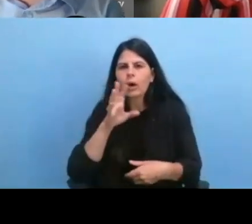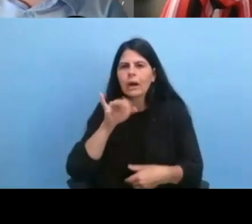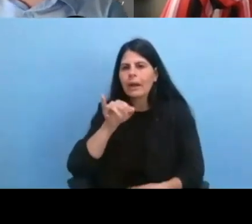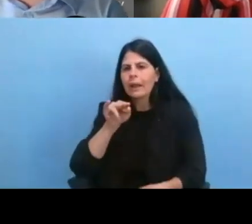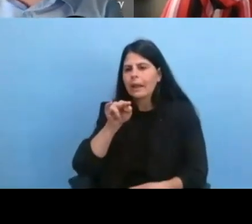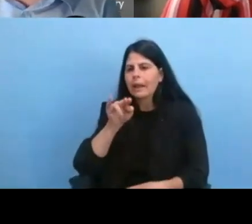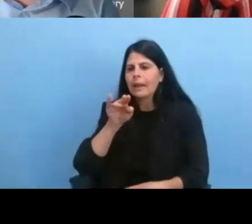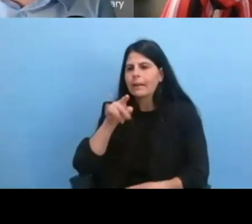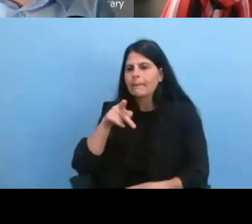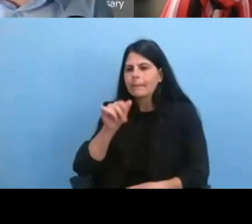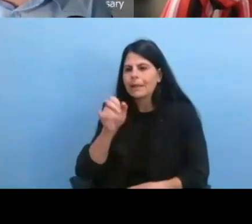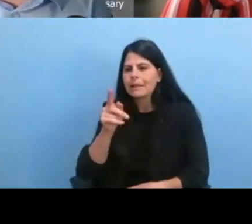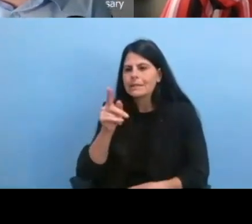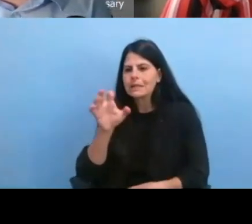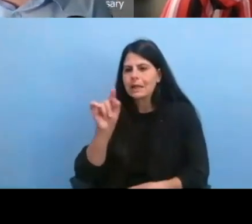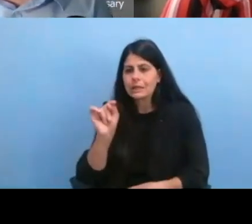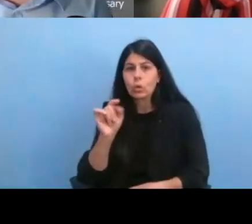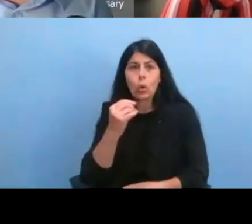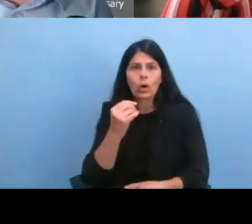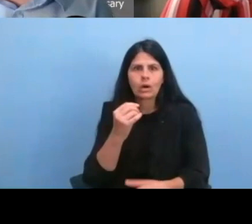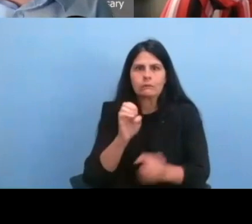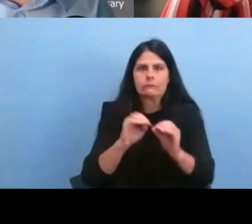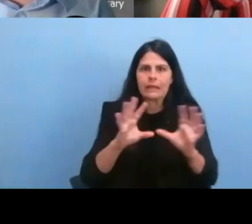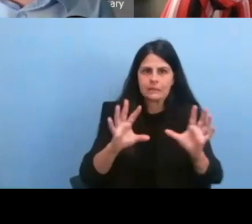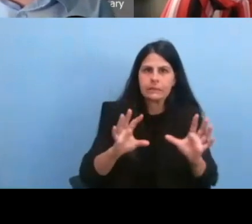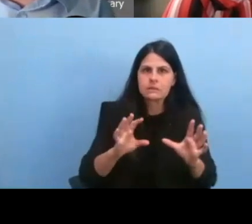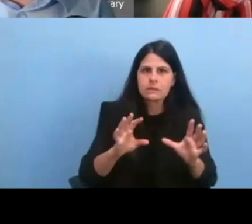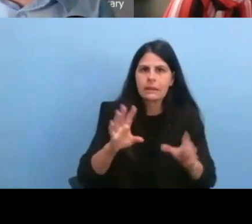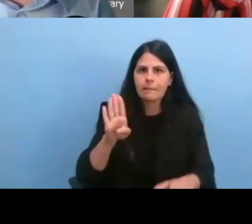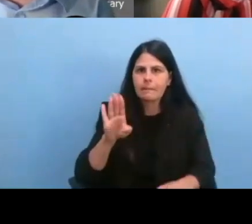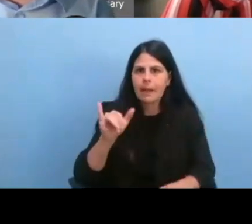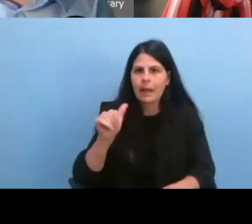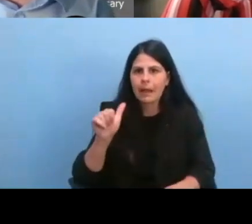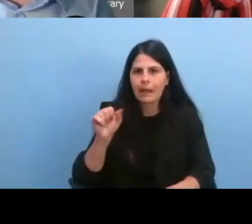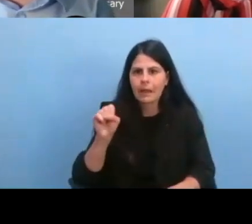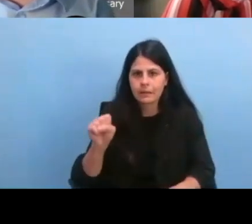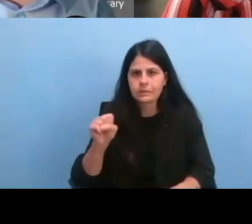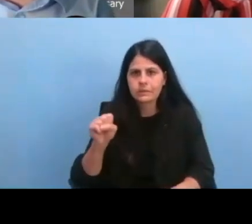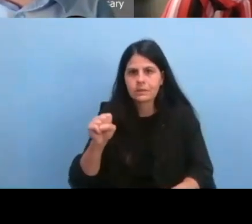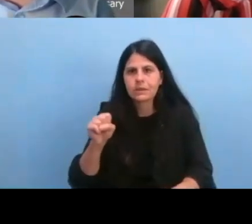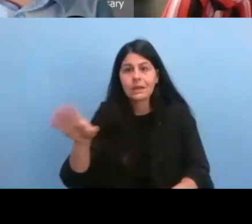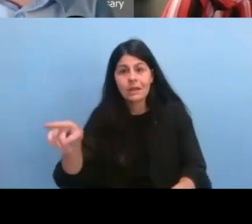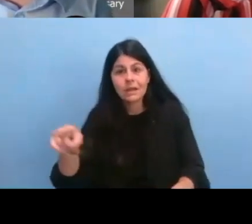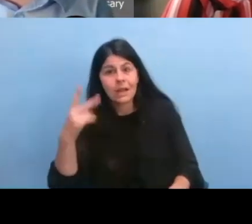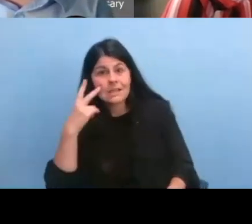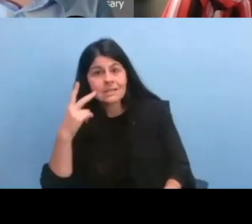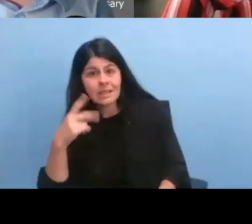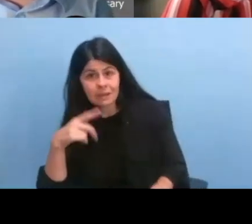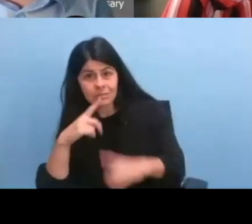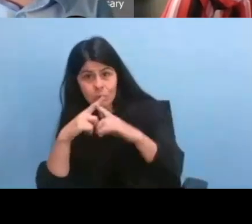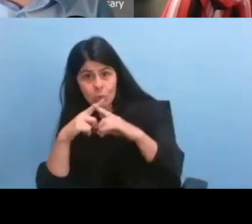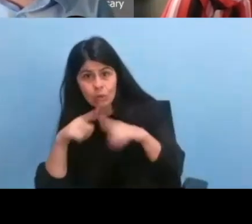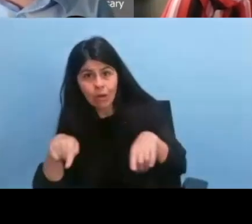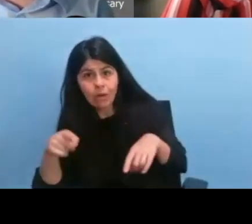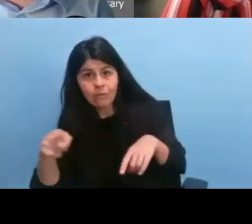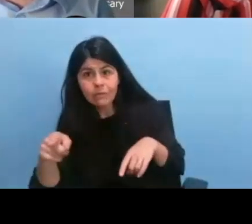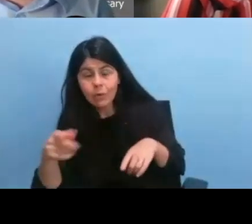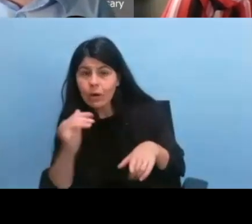Dr. Poullos, I saw that you unmuted. I'd love to bring you in if you had something to add there, if it wasn't just an